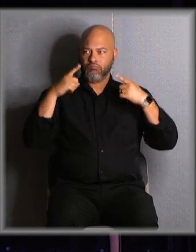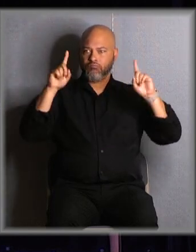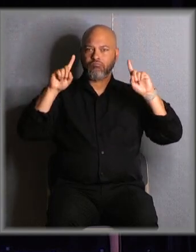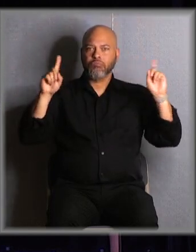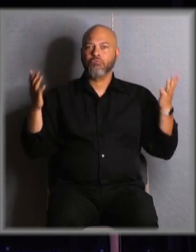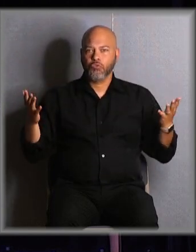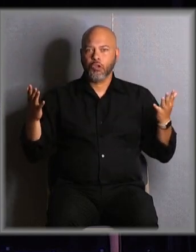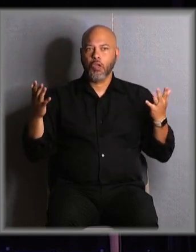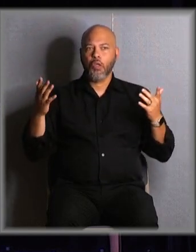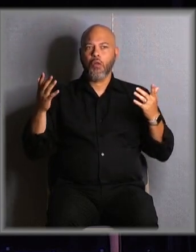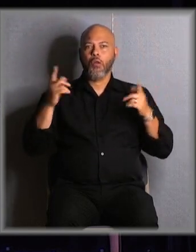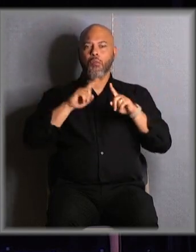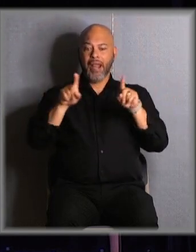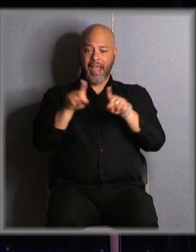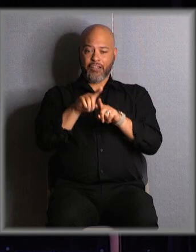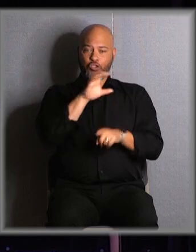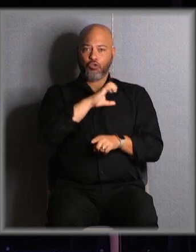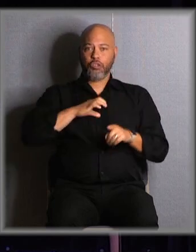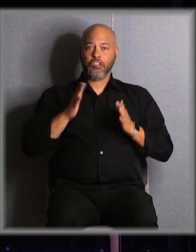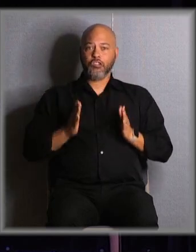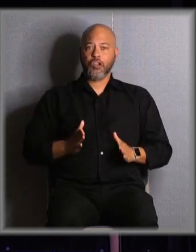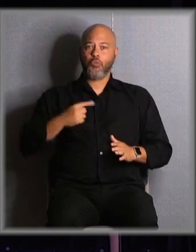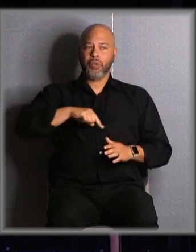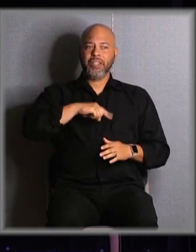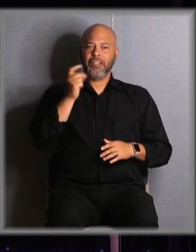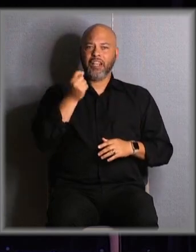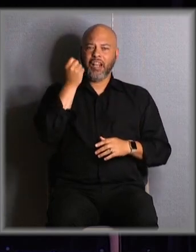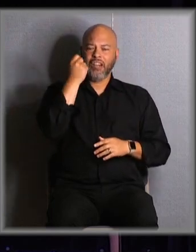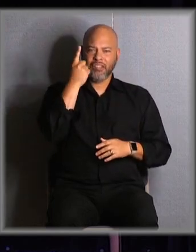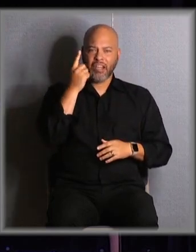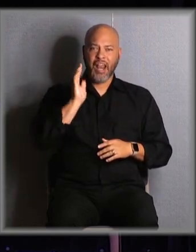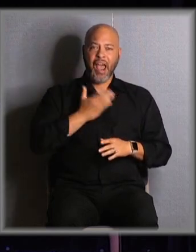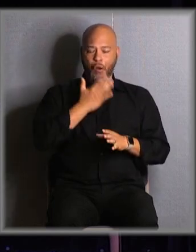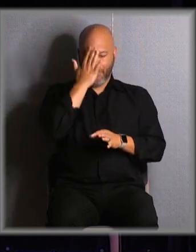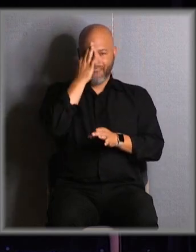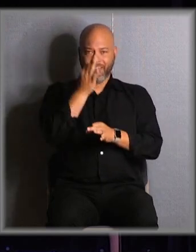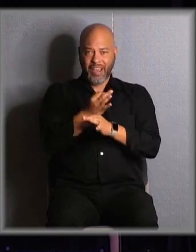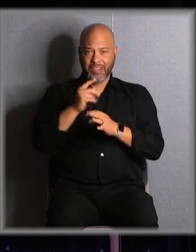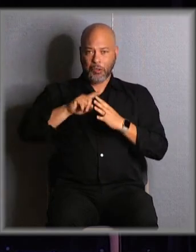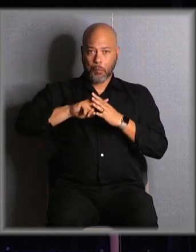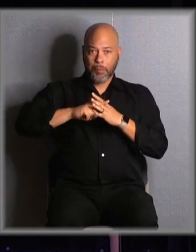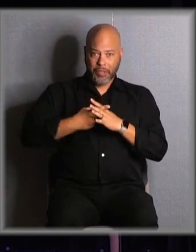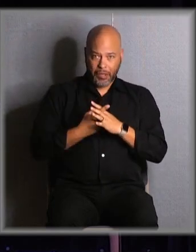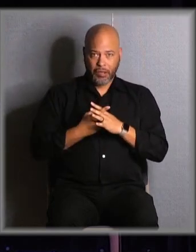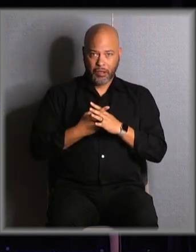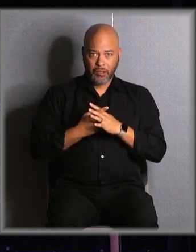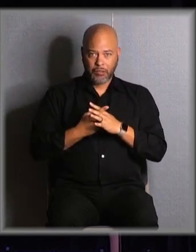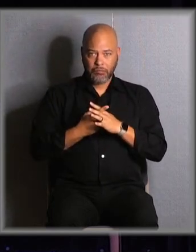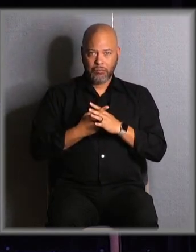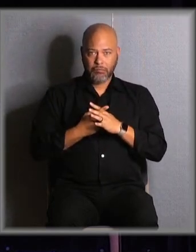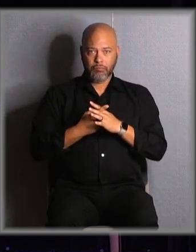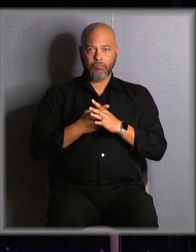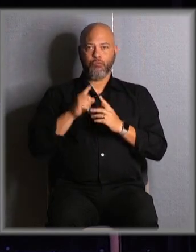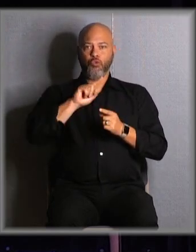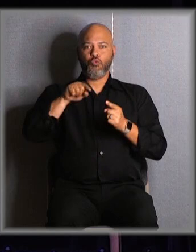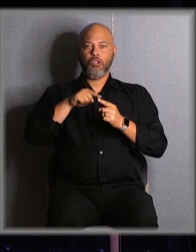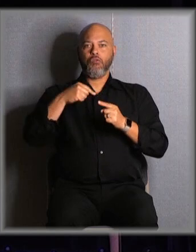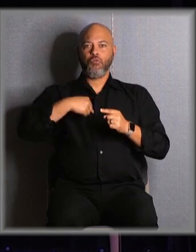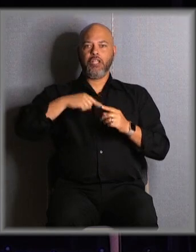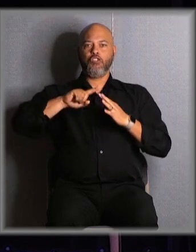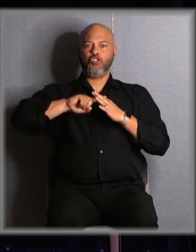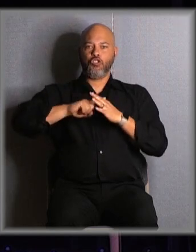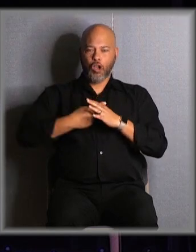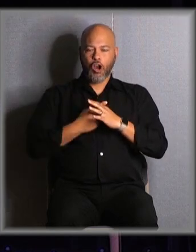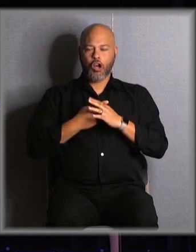Amen. But as a Christian, we need to understand our Christian faith began, and shall we say it begun, when we start putting